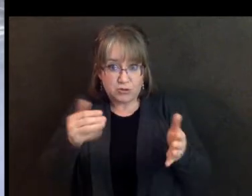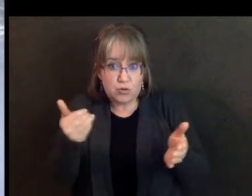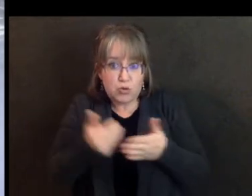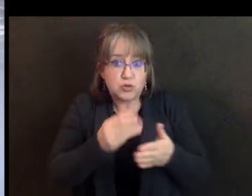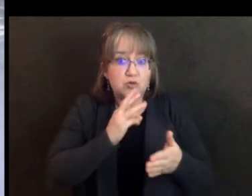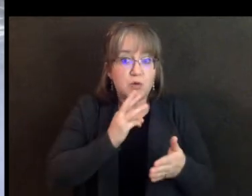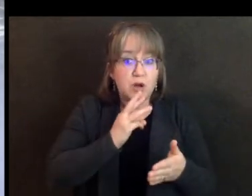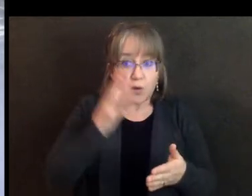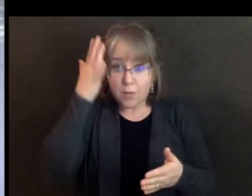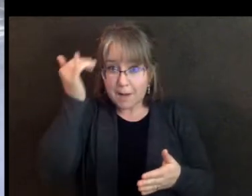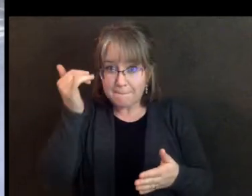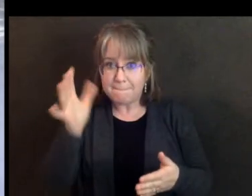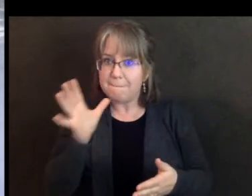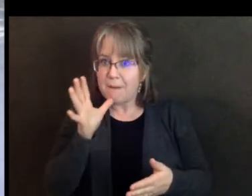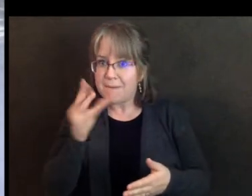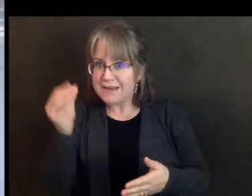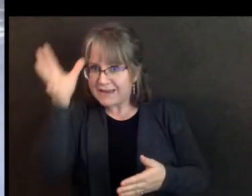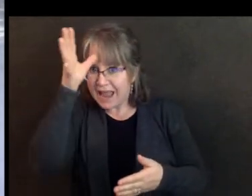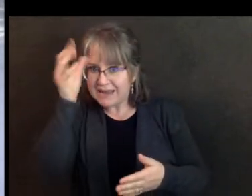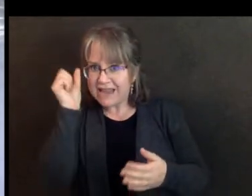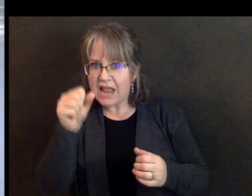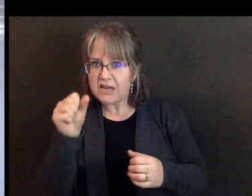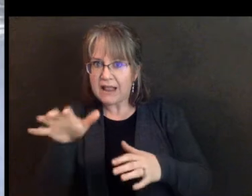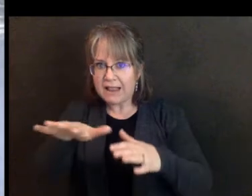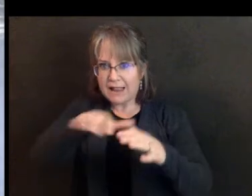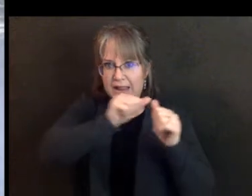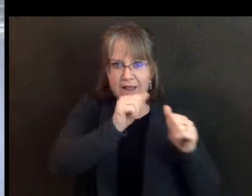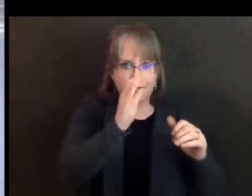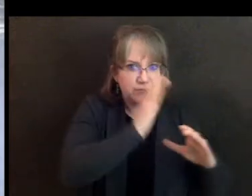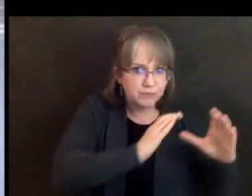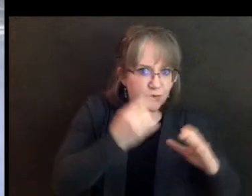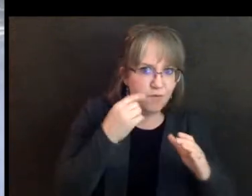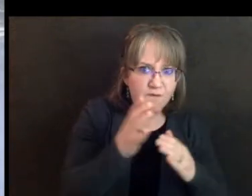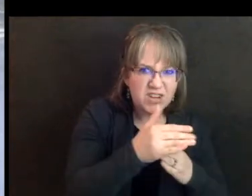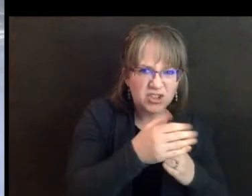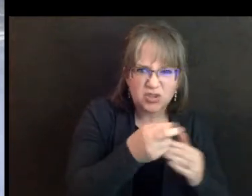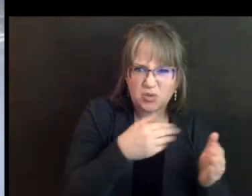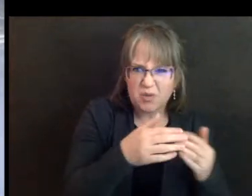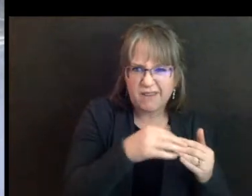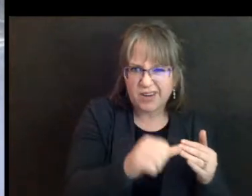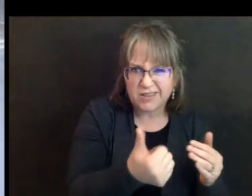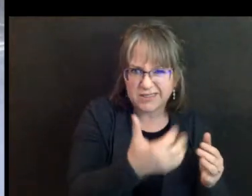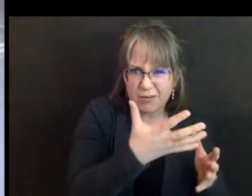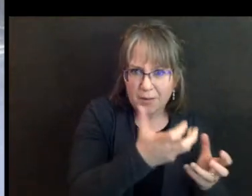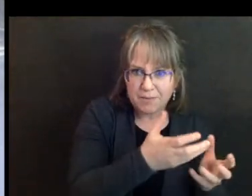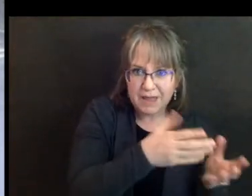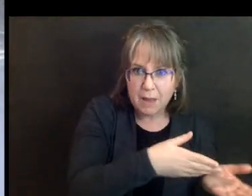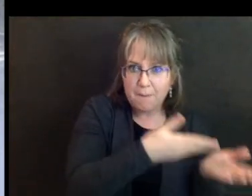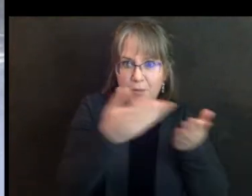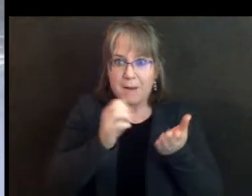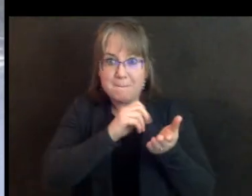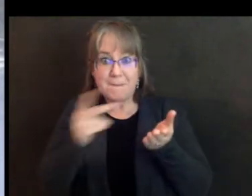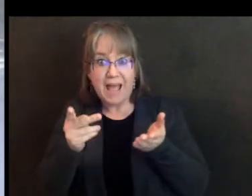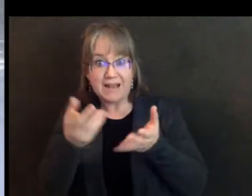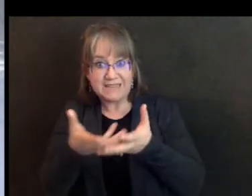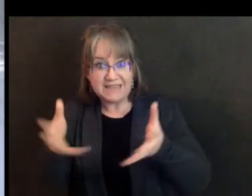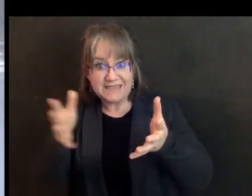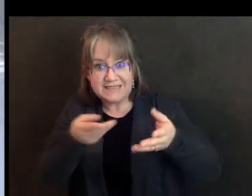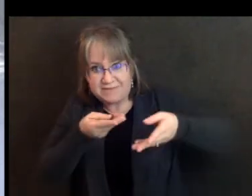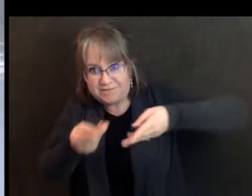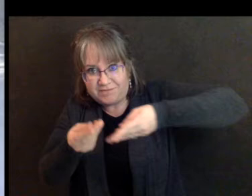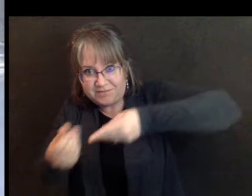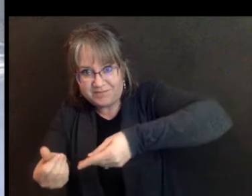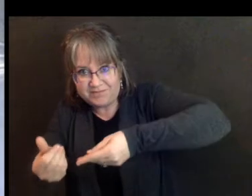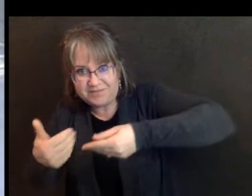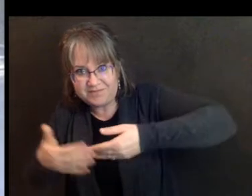can go and hunt for fish or whatever else they're getting and take it back to the nest for the young to eat. It's also a really good place for young, when